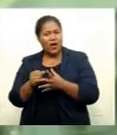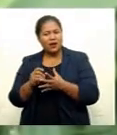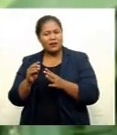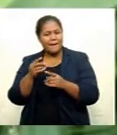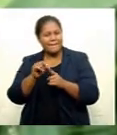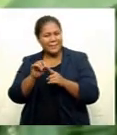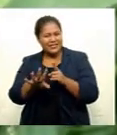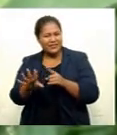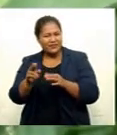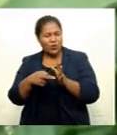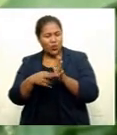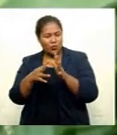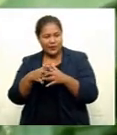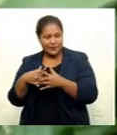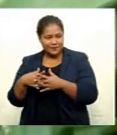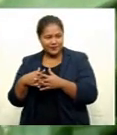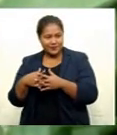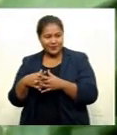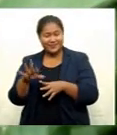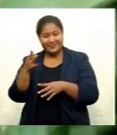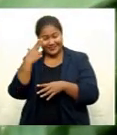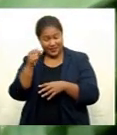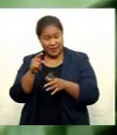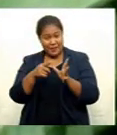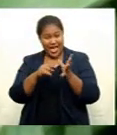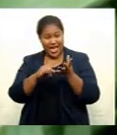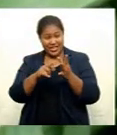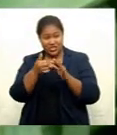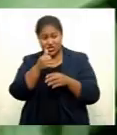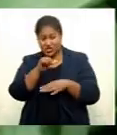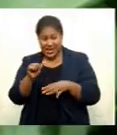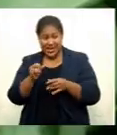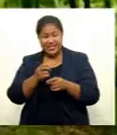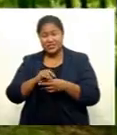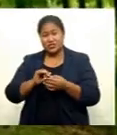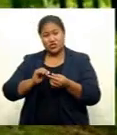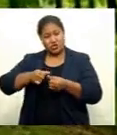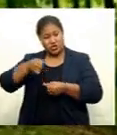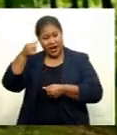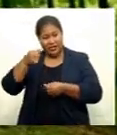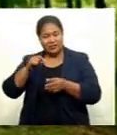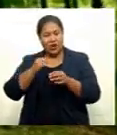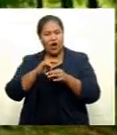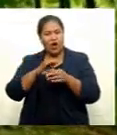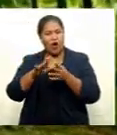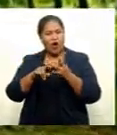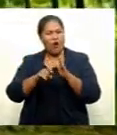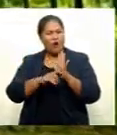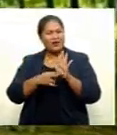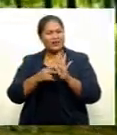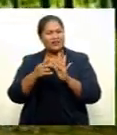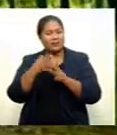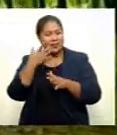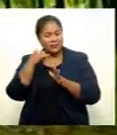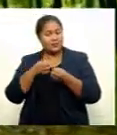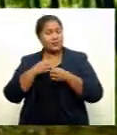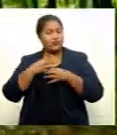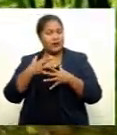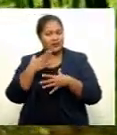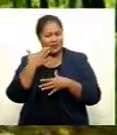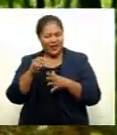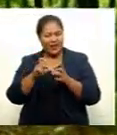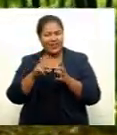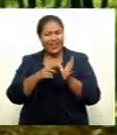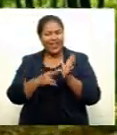Northwest. The species' technical name is the Asian giant hornet, hailing from many parts of Asia, which is why experts were surprised to find them in Canada and the